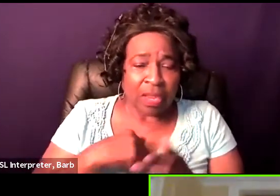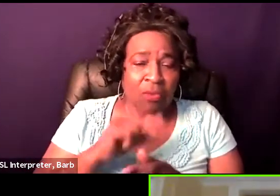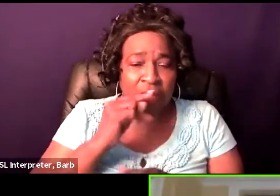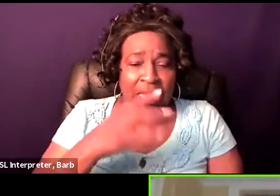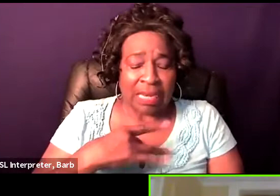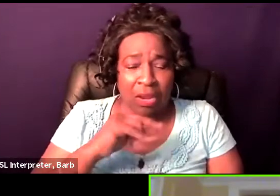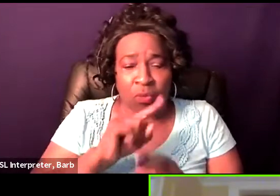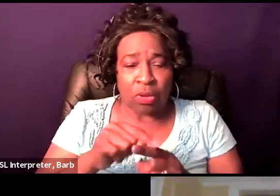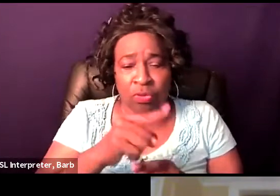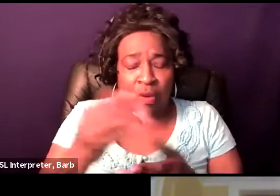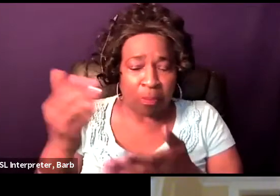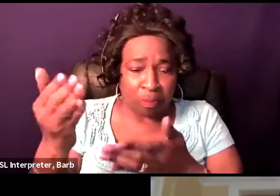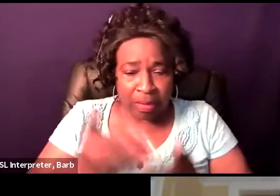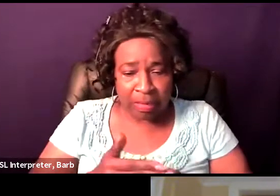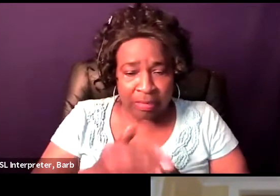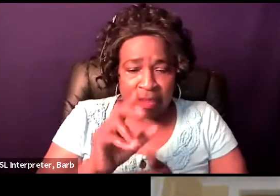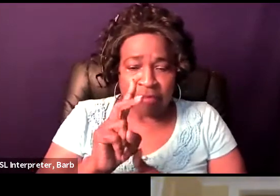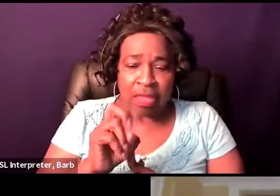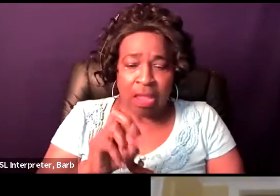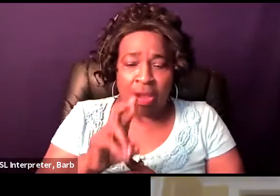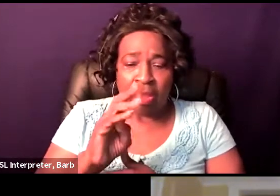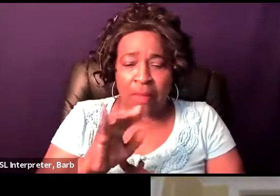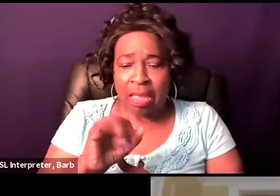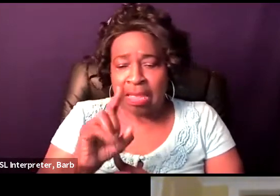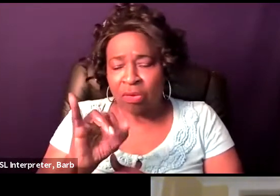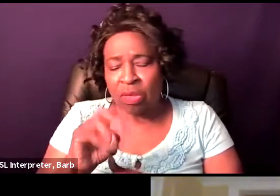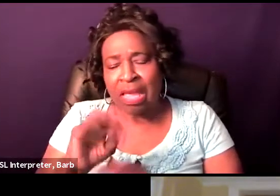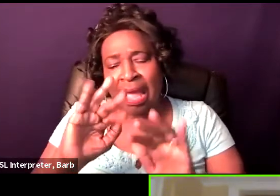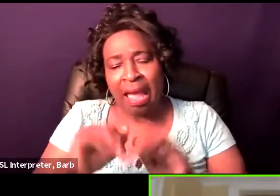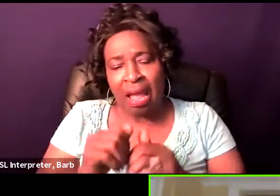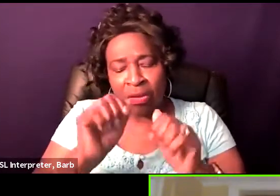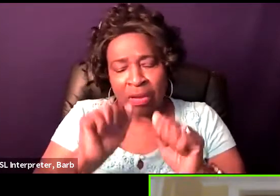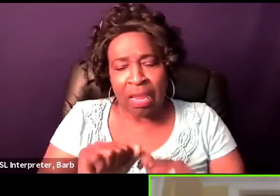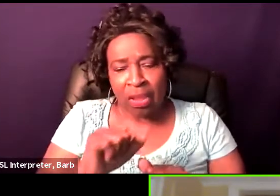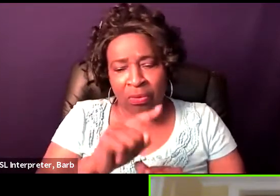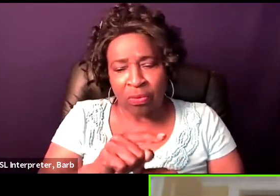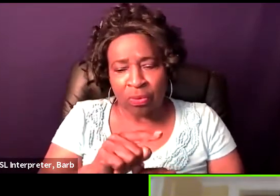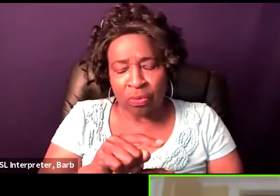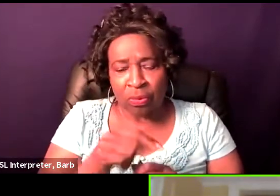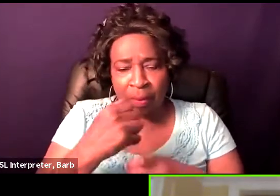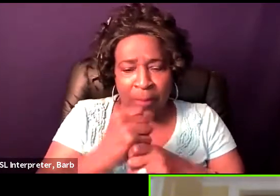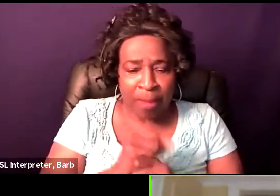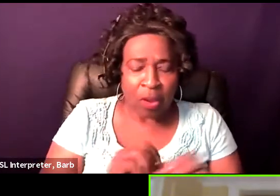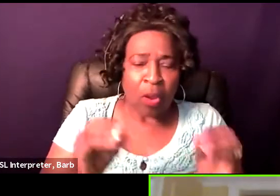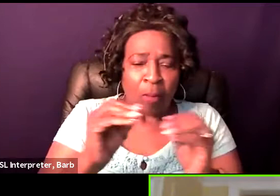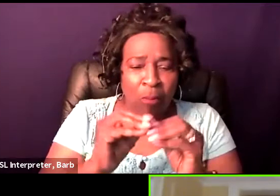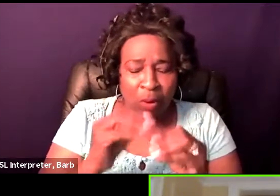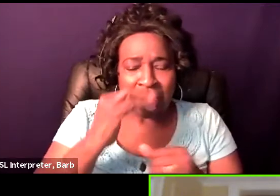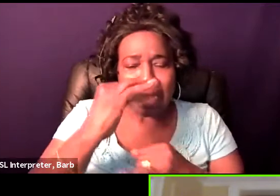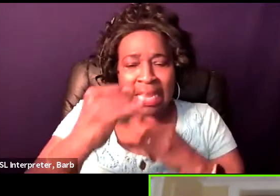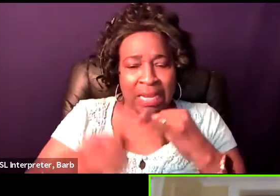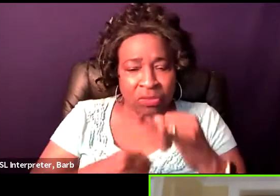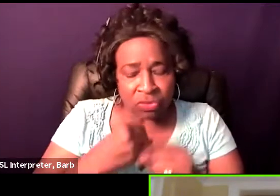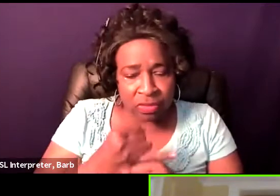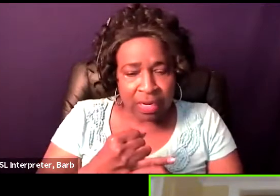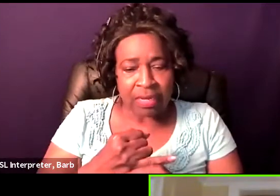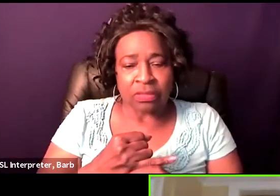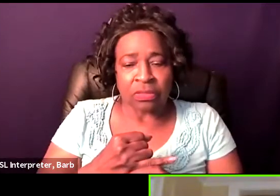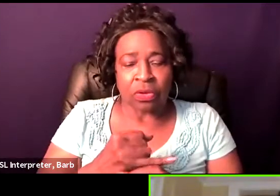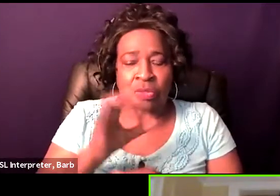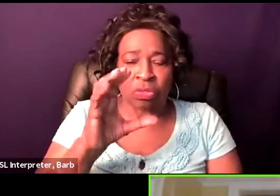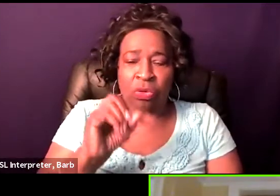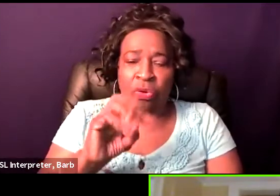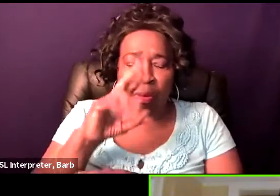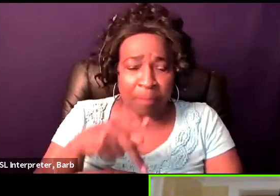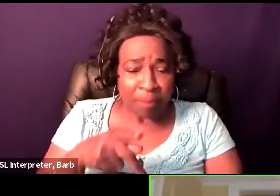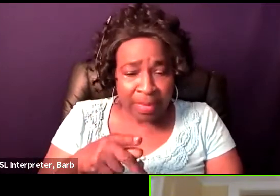Brazilian connection mm-hmm. too, of like, how can we foster more international yeah. Cooperation, because